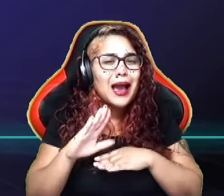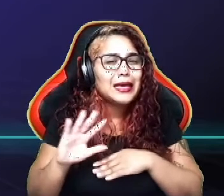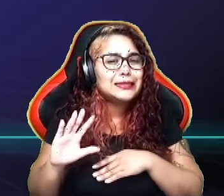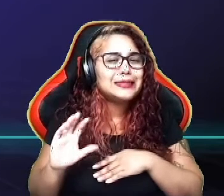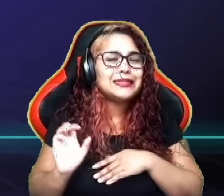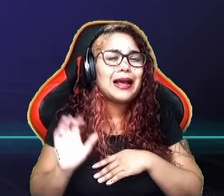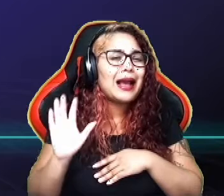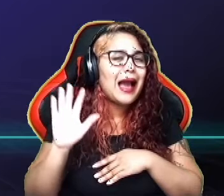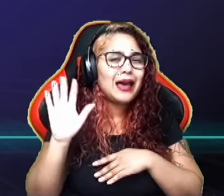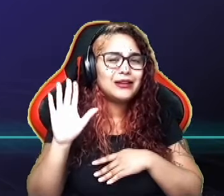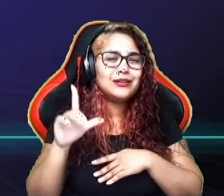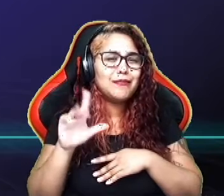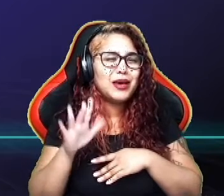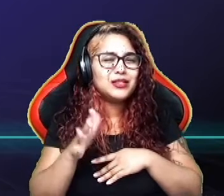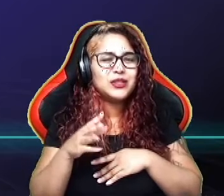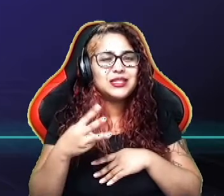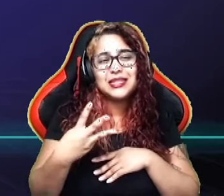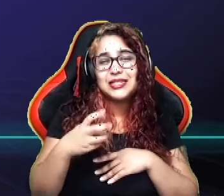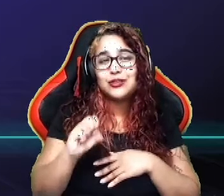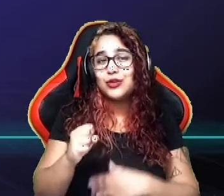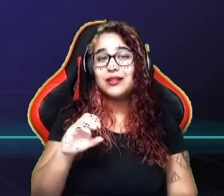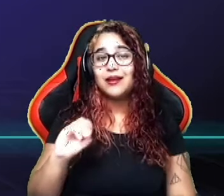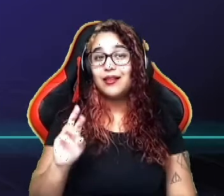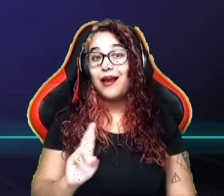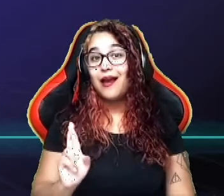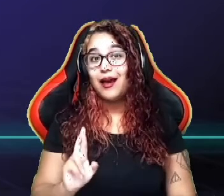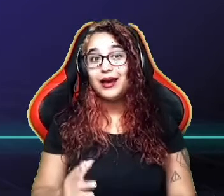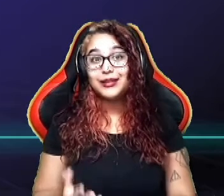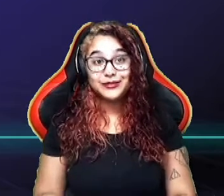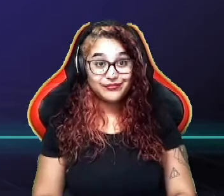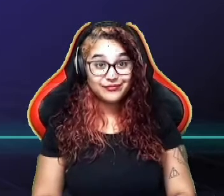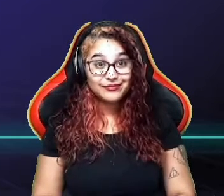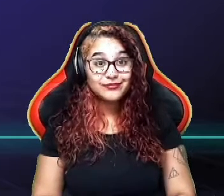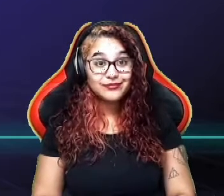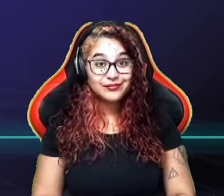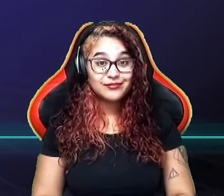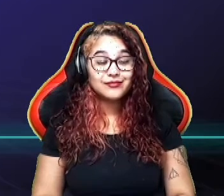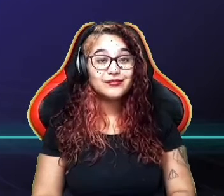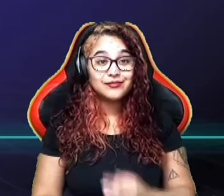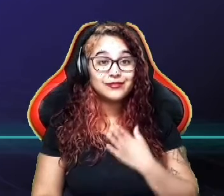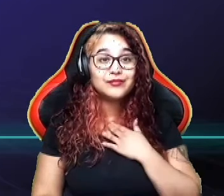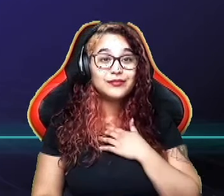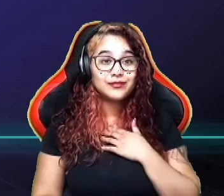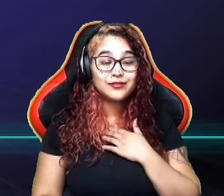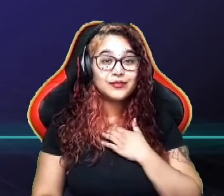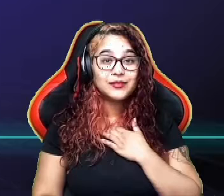The treasure chest, the most expensive one, was at 380 reals.